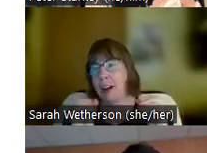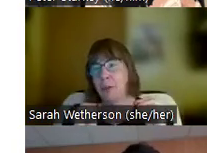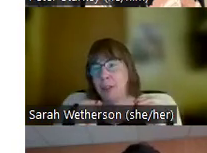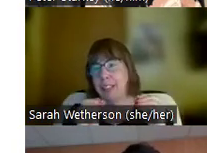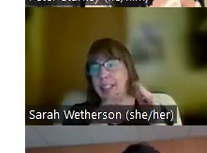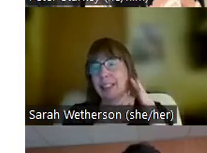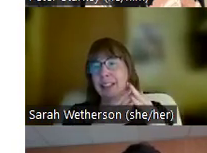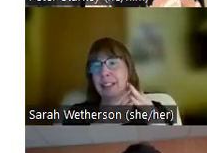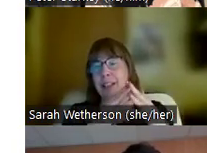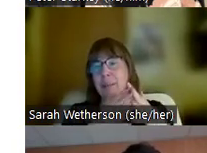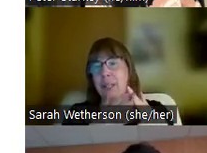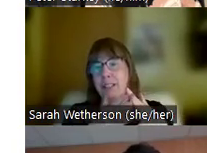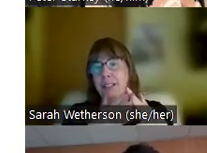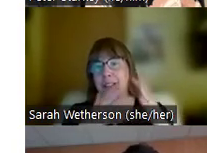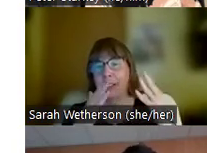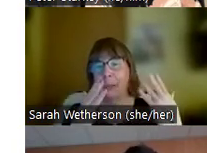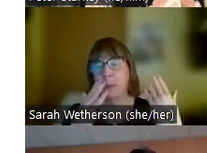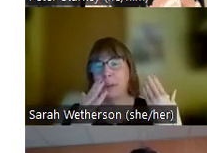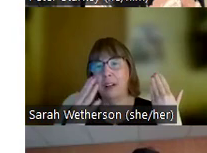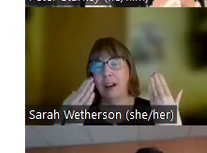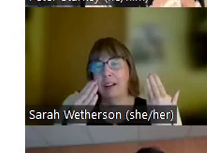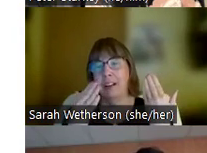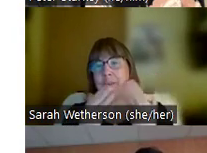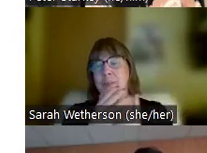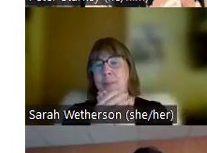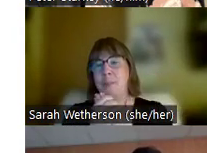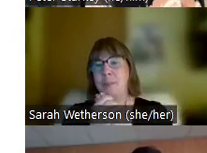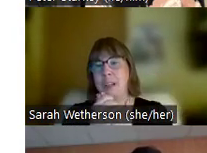an hourly piece. They,